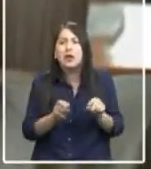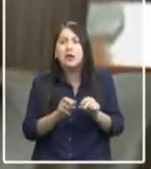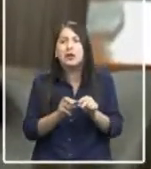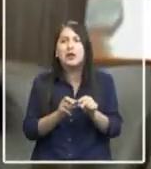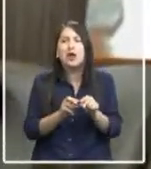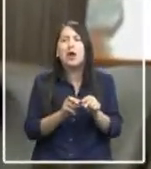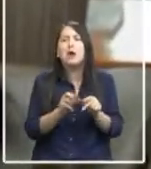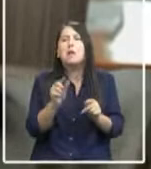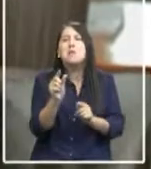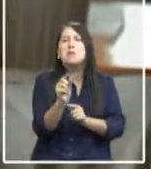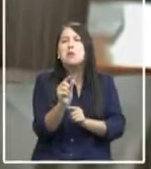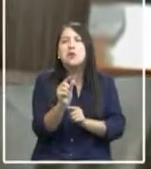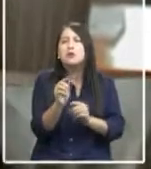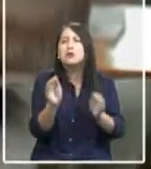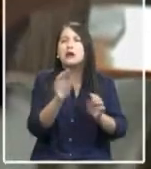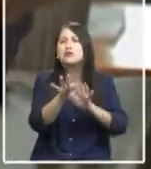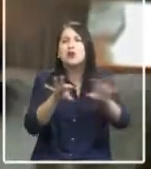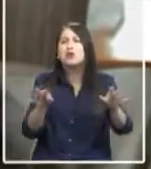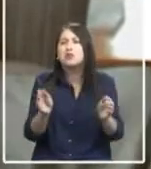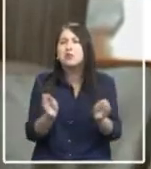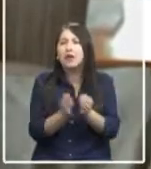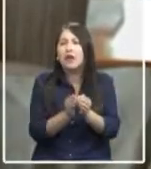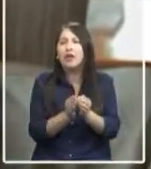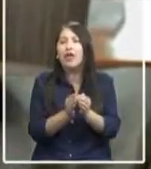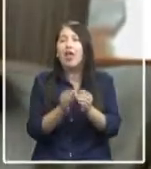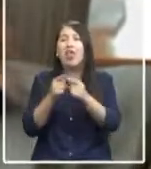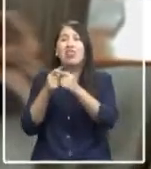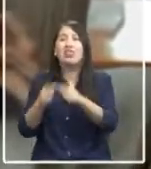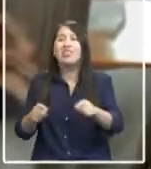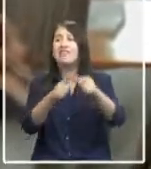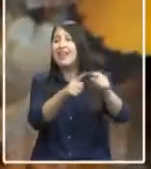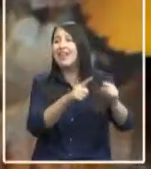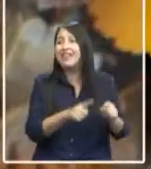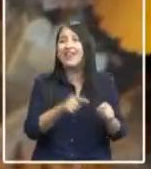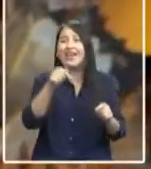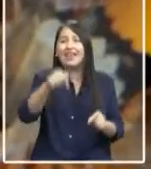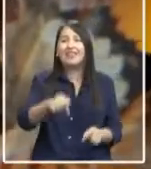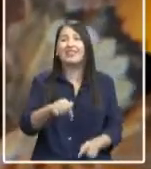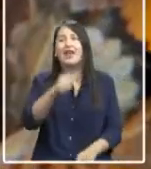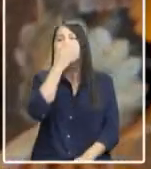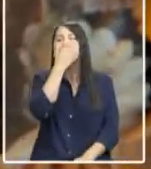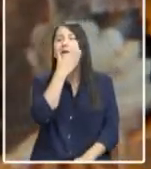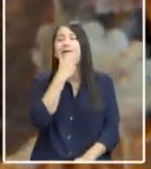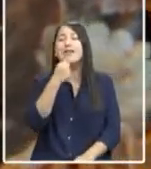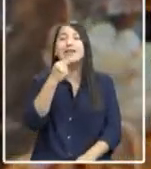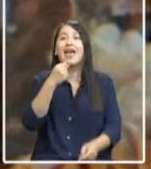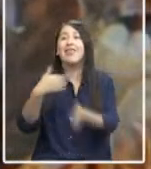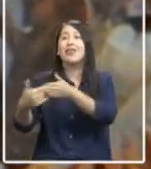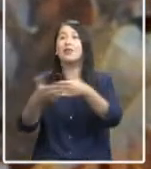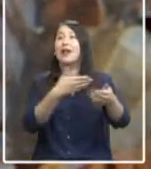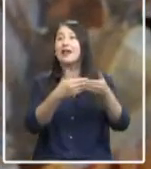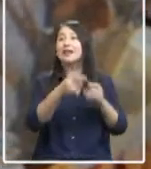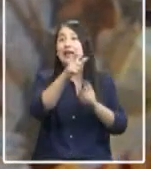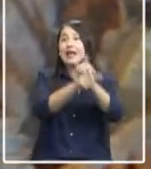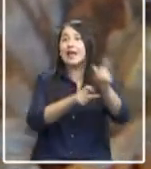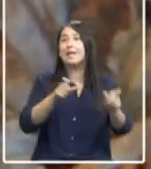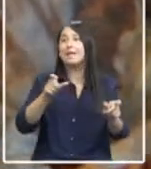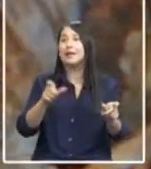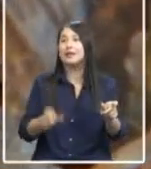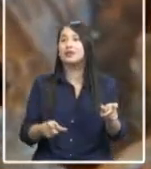micro things, little things, all of that diversity, all of that wonder of nature that people just crush with their